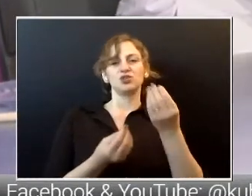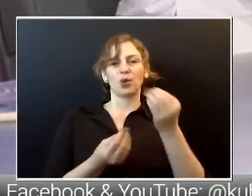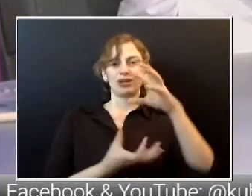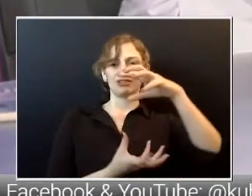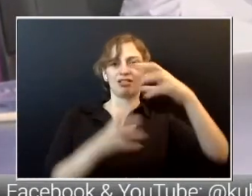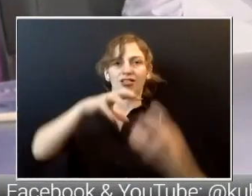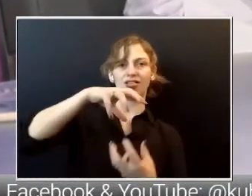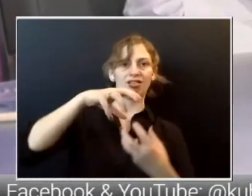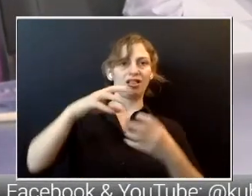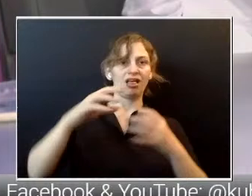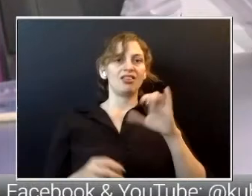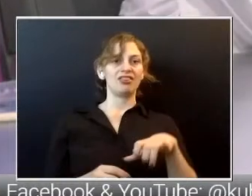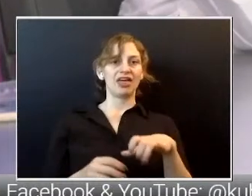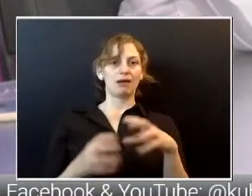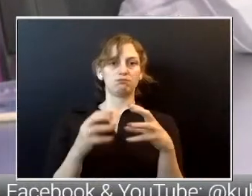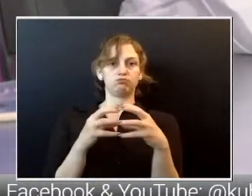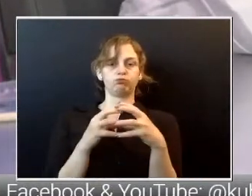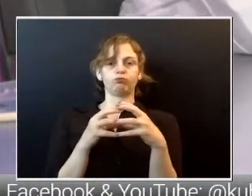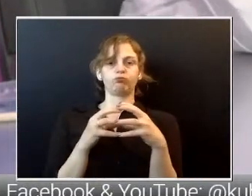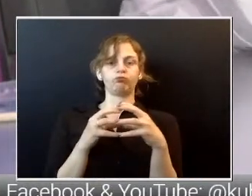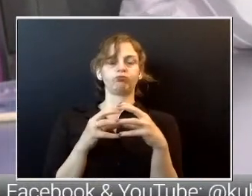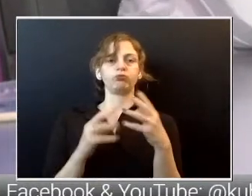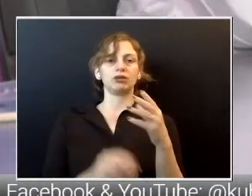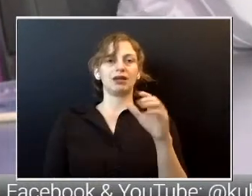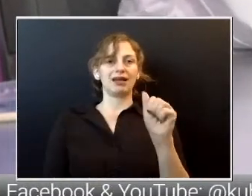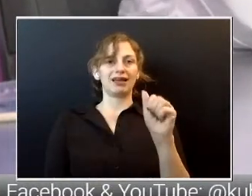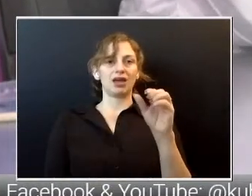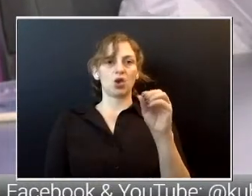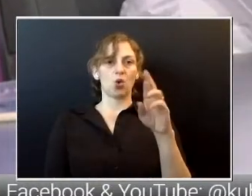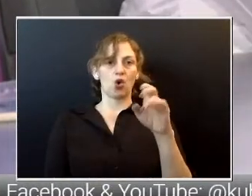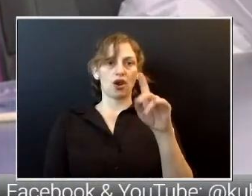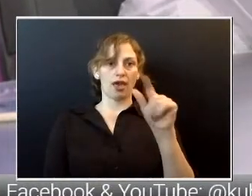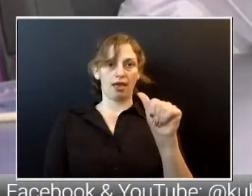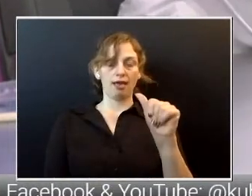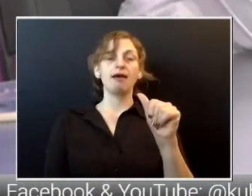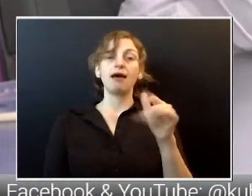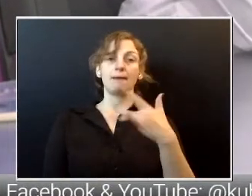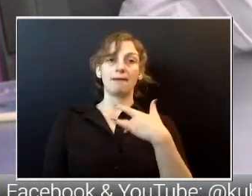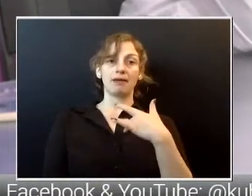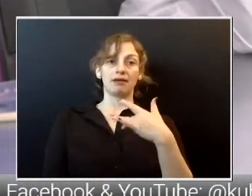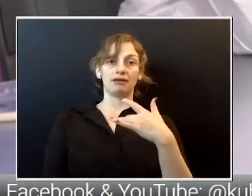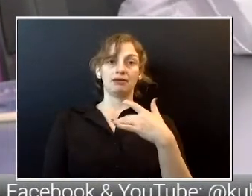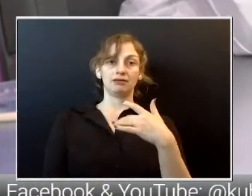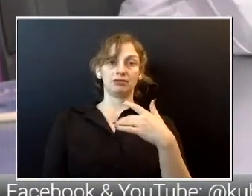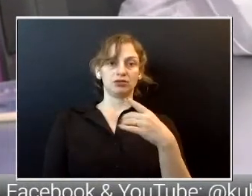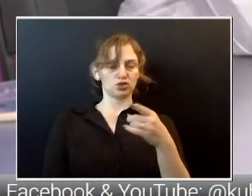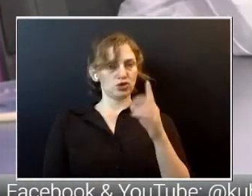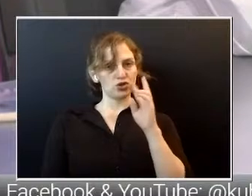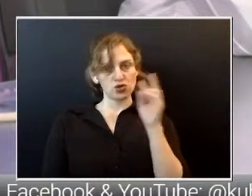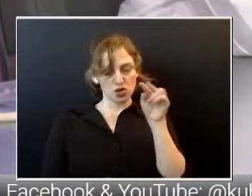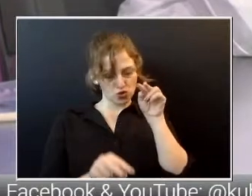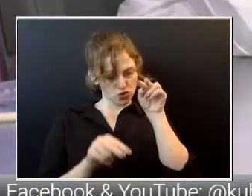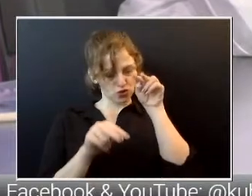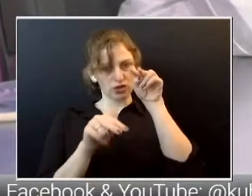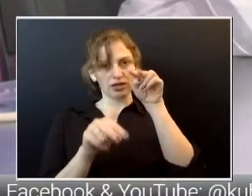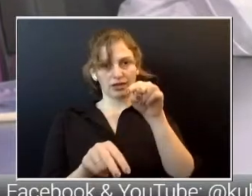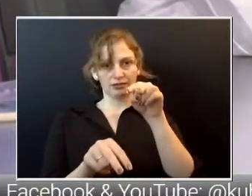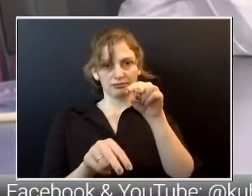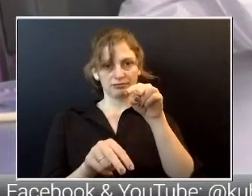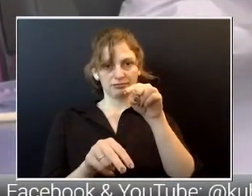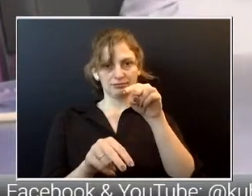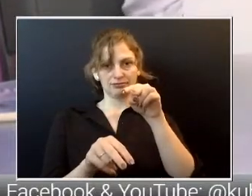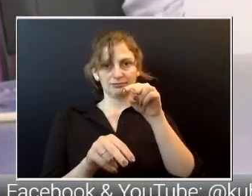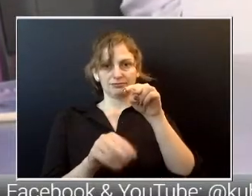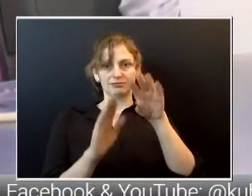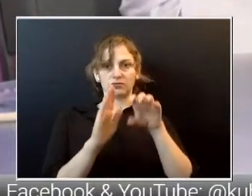where the aorta is normally about that size. So you're looking over the patient's head? Correct. The head would be down here. Okay.